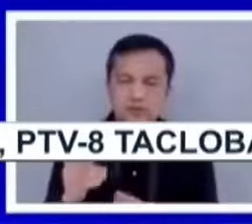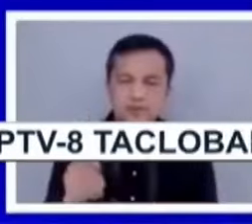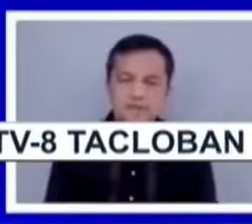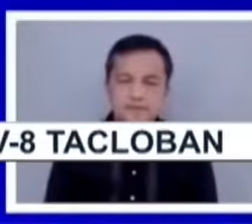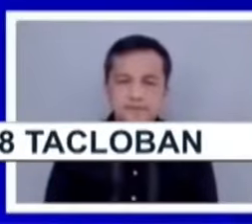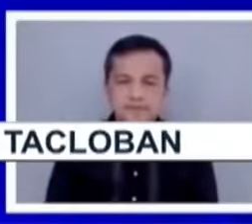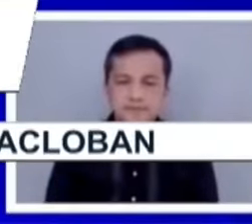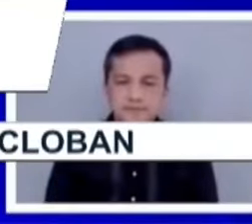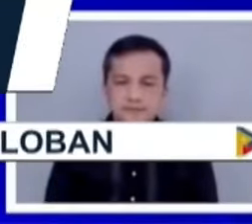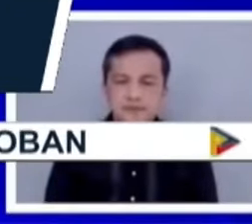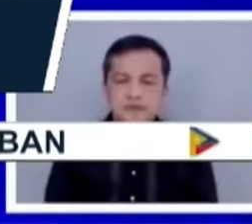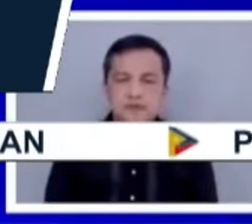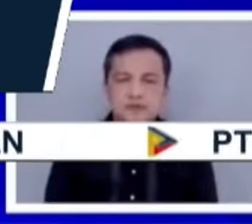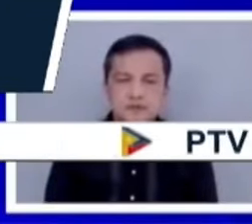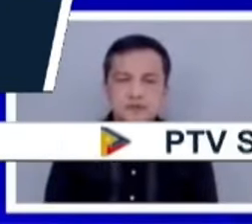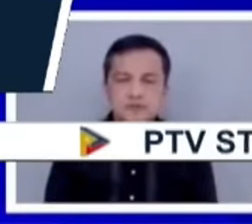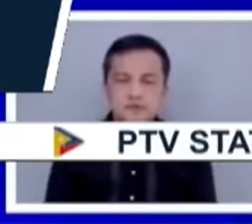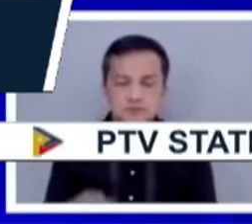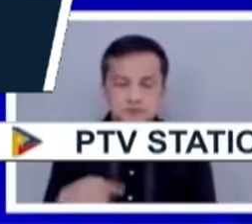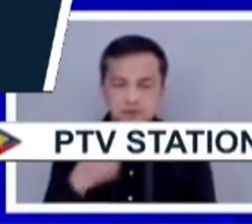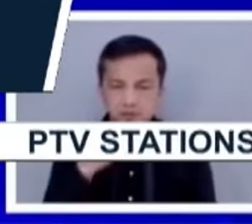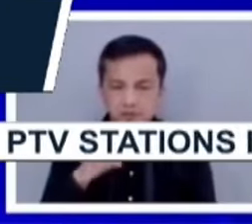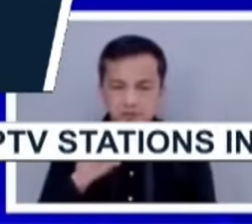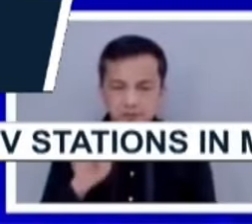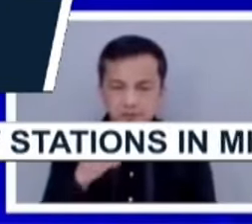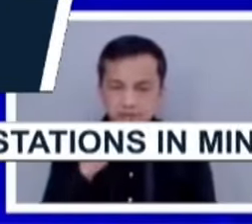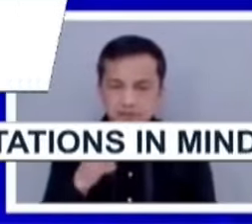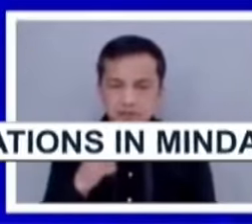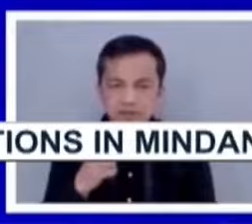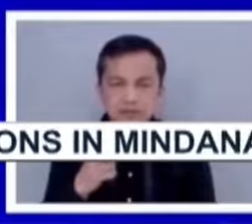Joshua Garcia from the National TV Network for New and Better Philippines.